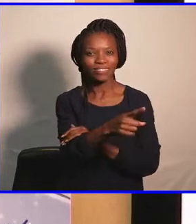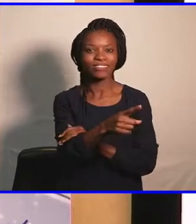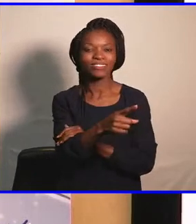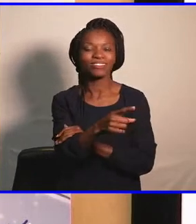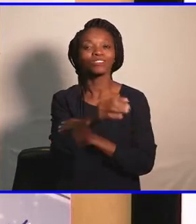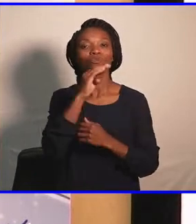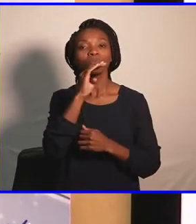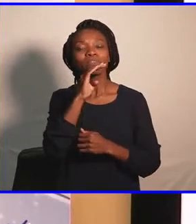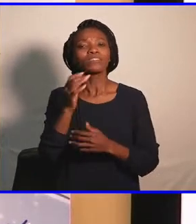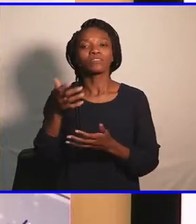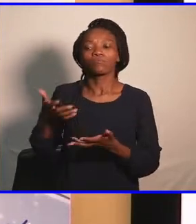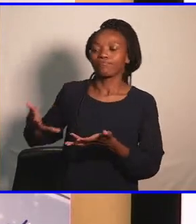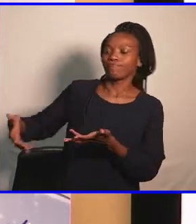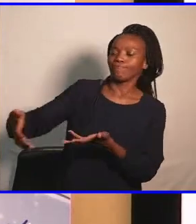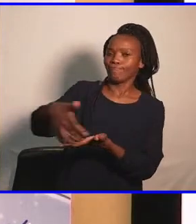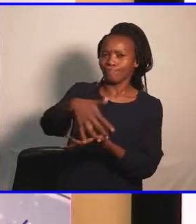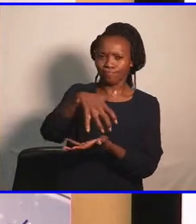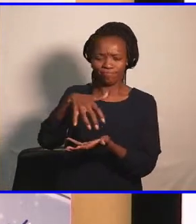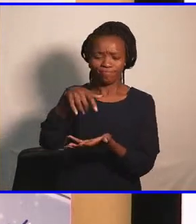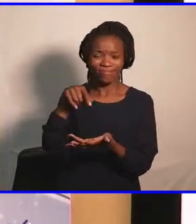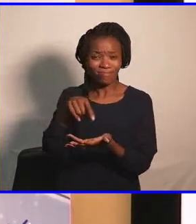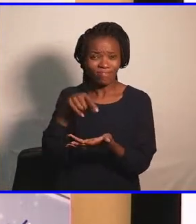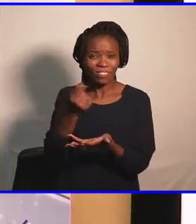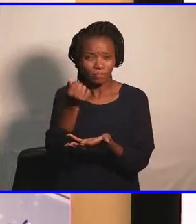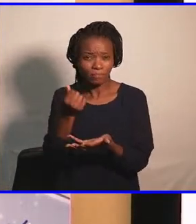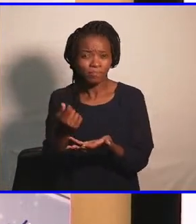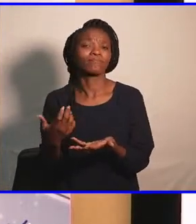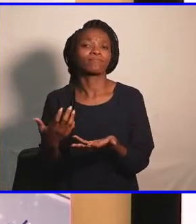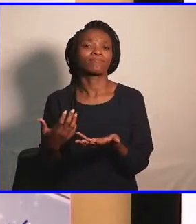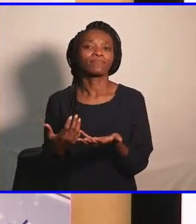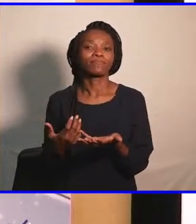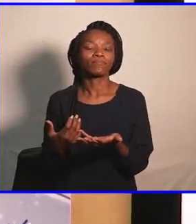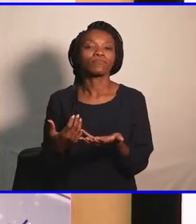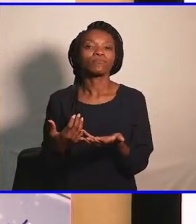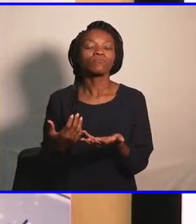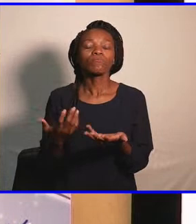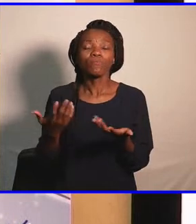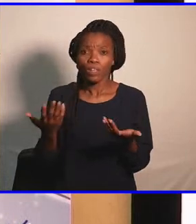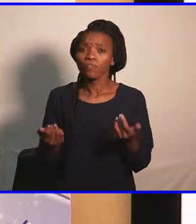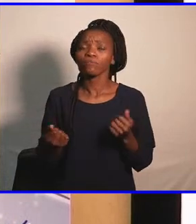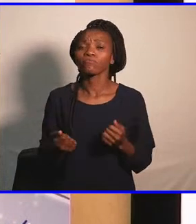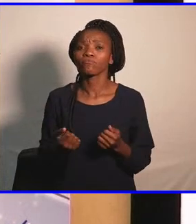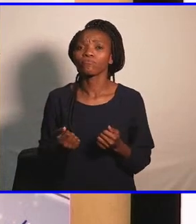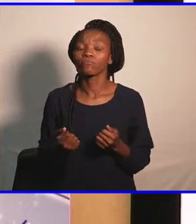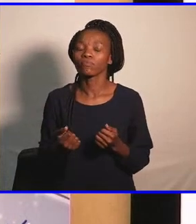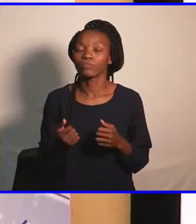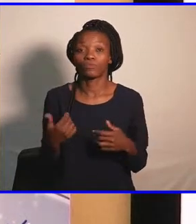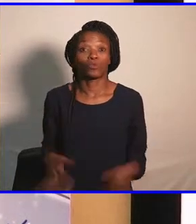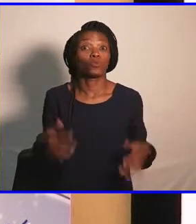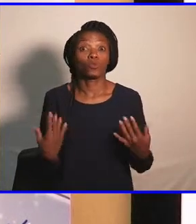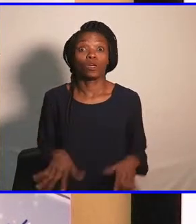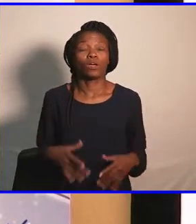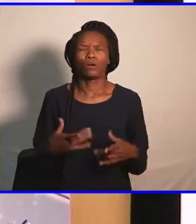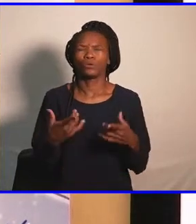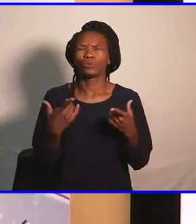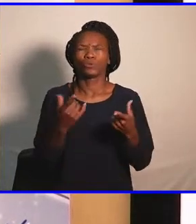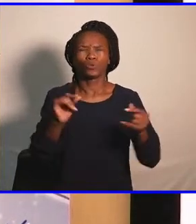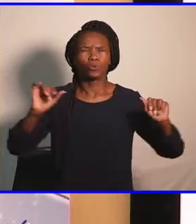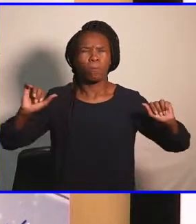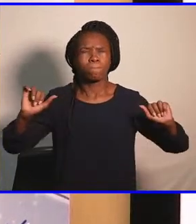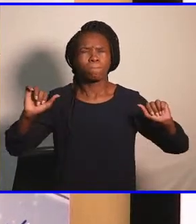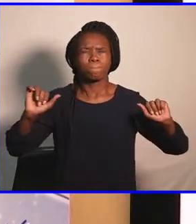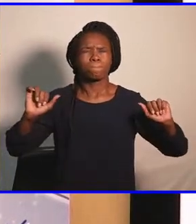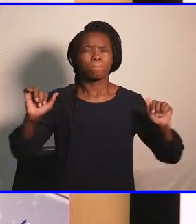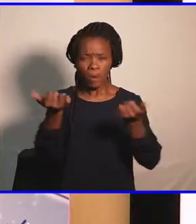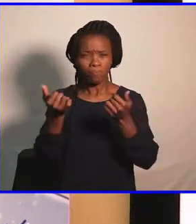the revenue collected by SARS, and you've done incredibly well throughout